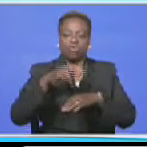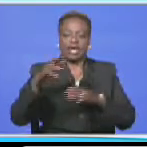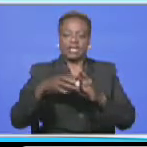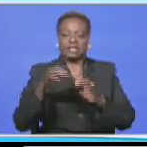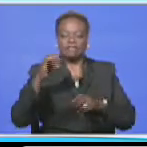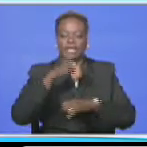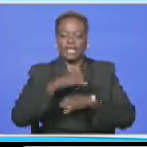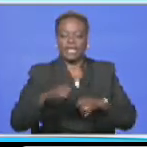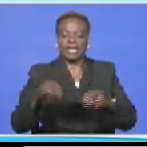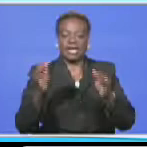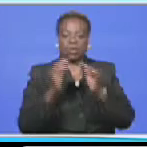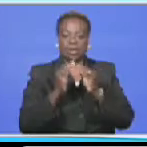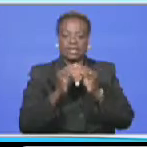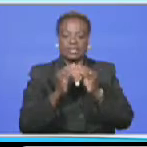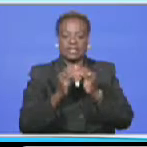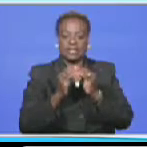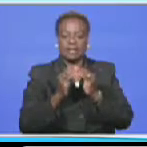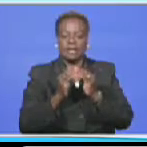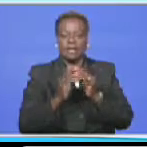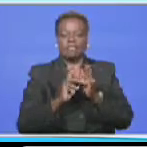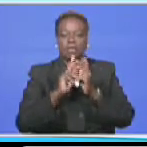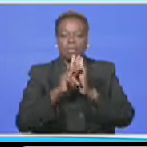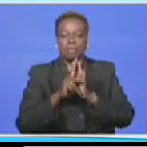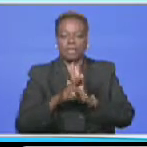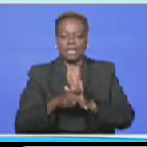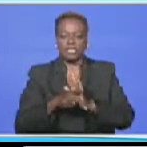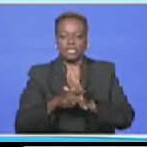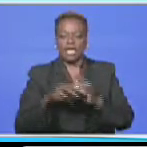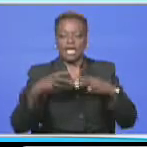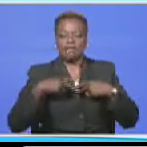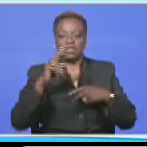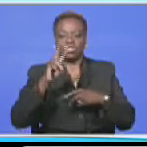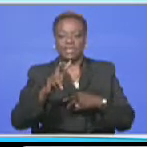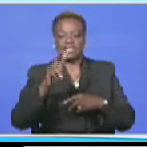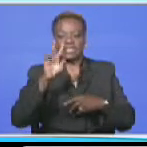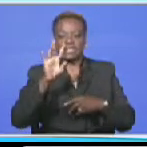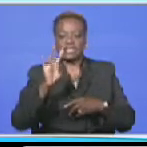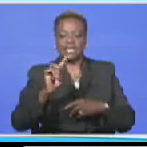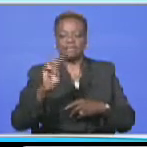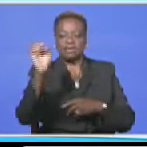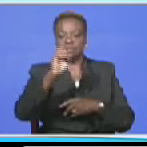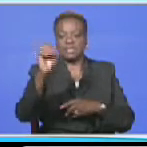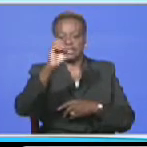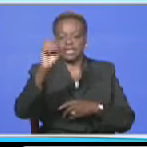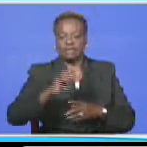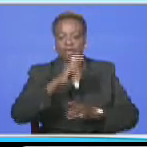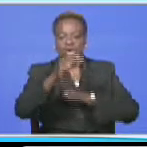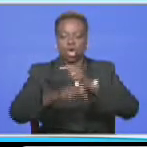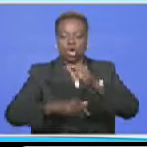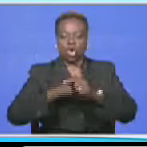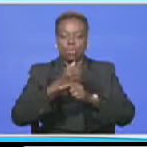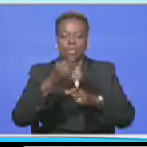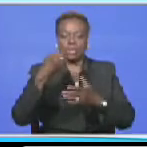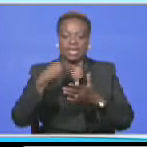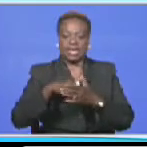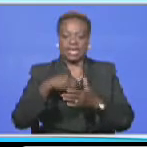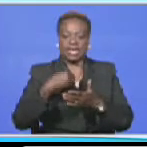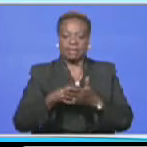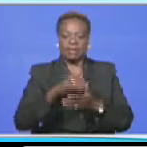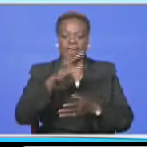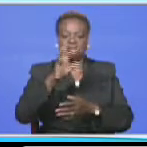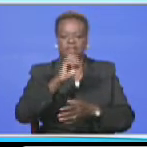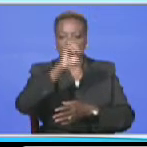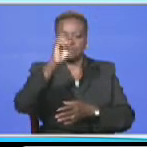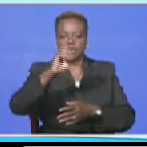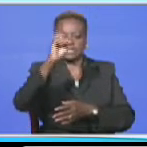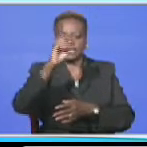inequality, with 1% of the population having 27% of global income, and 50% of the